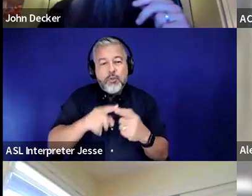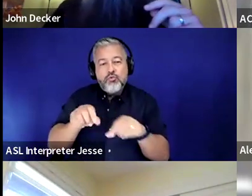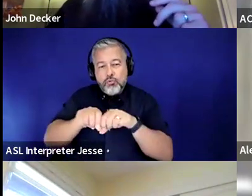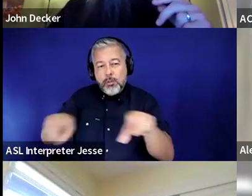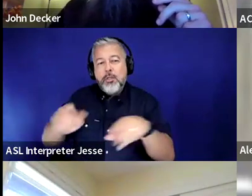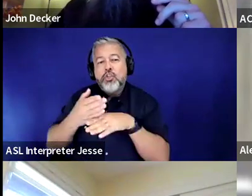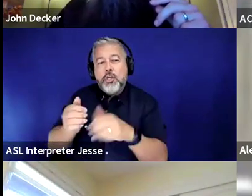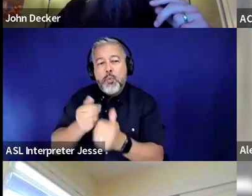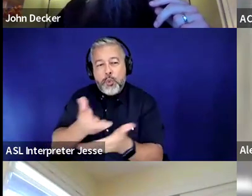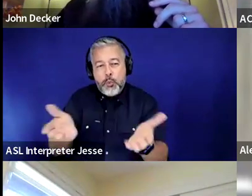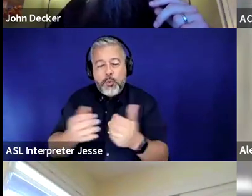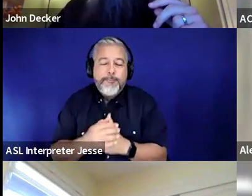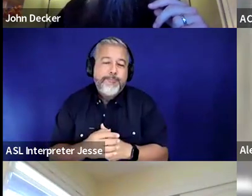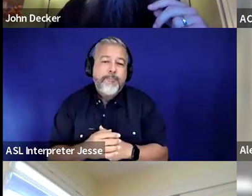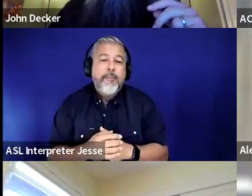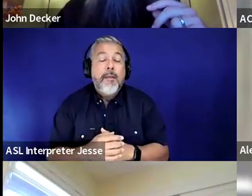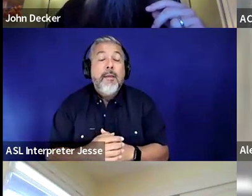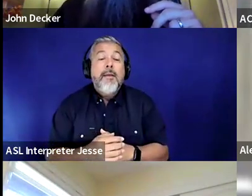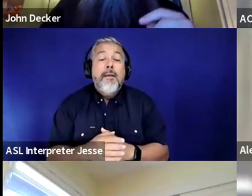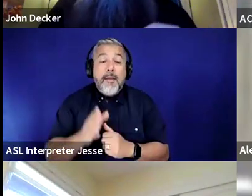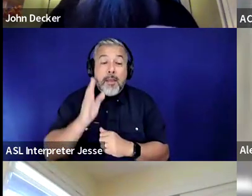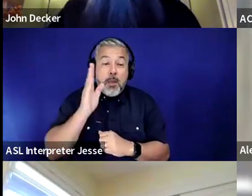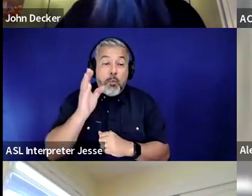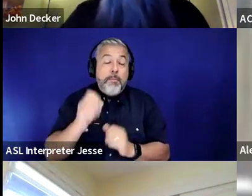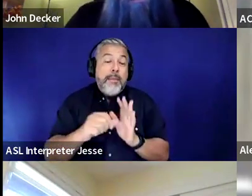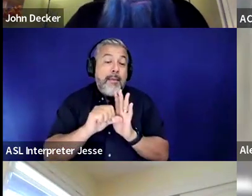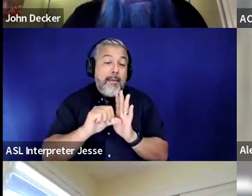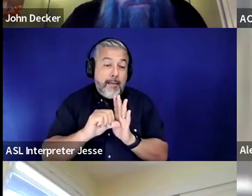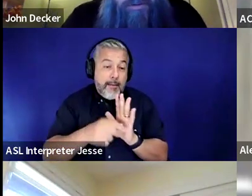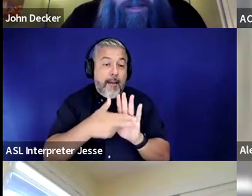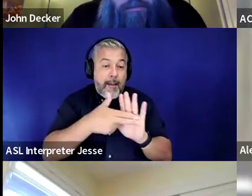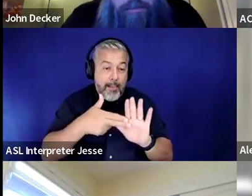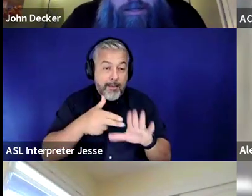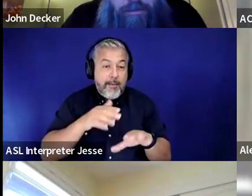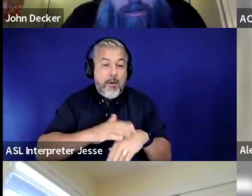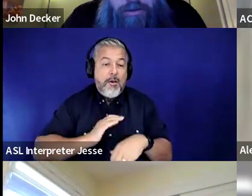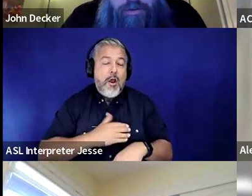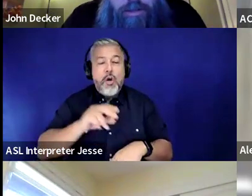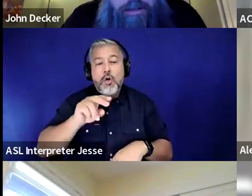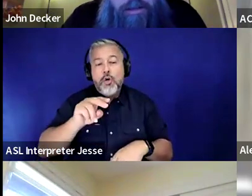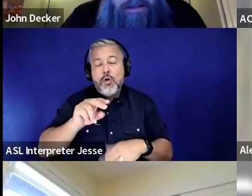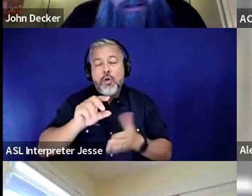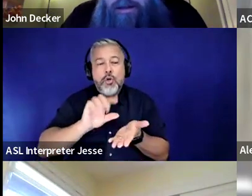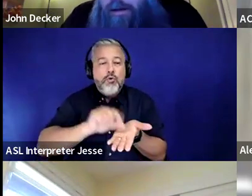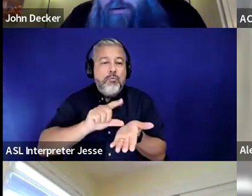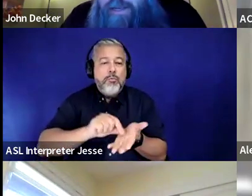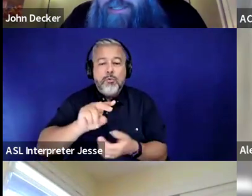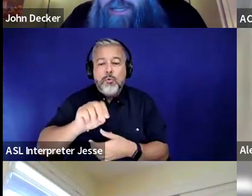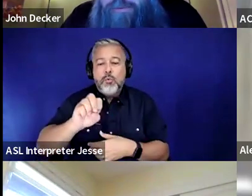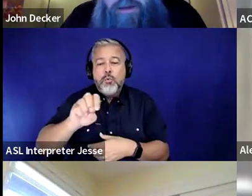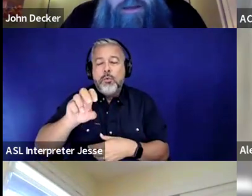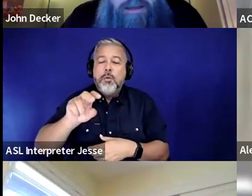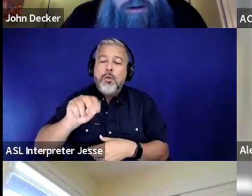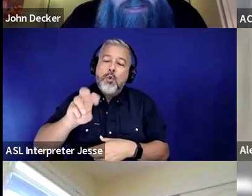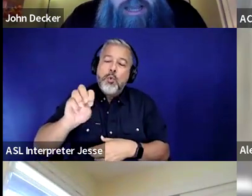meeting. It will be highlighted in our newsletter that is coming out here shortly. All right,